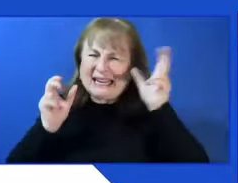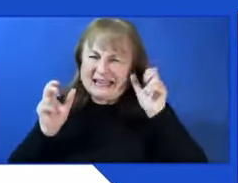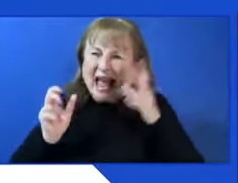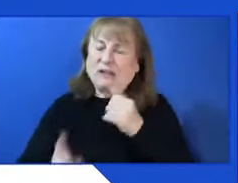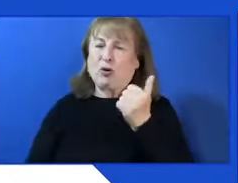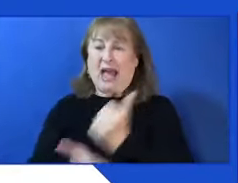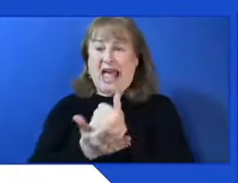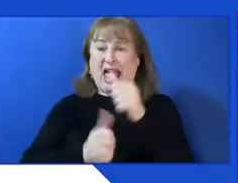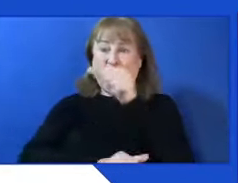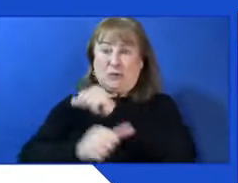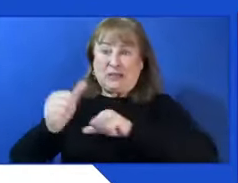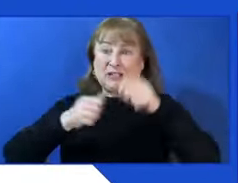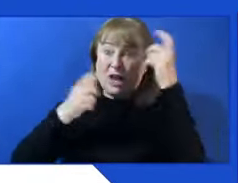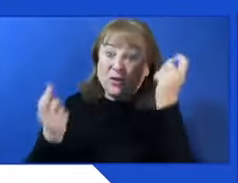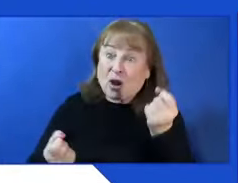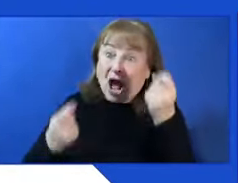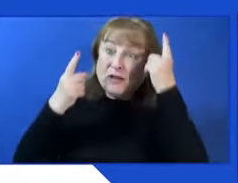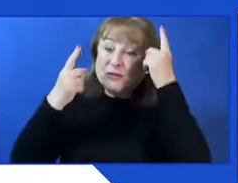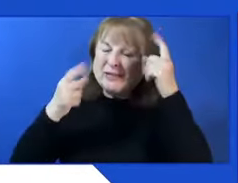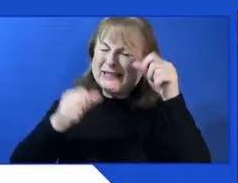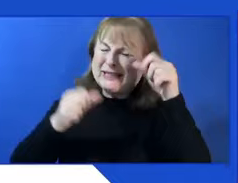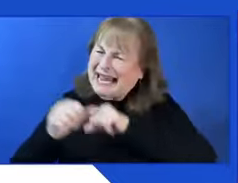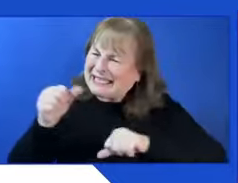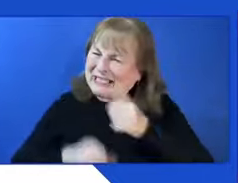to understand each other better.